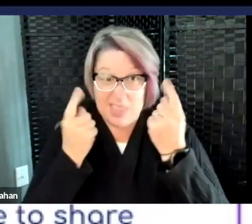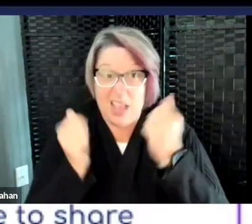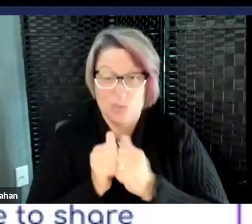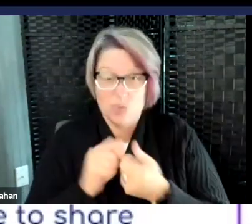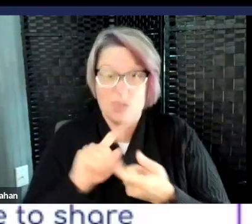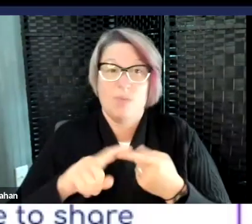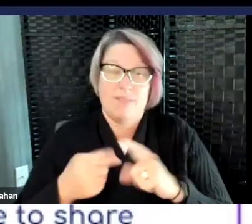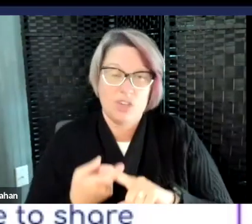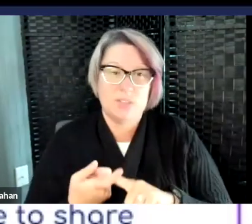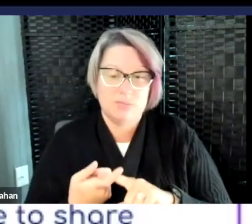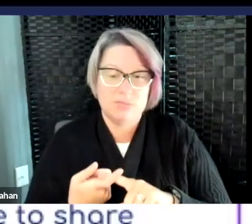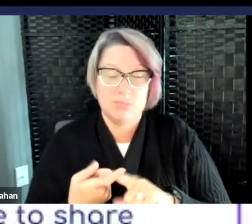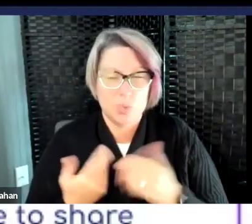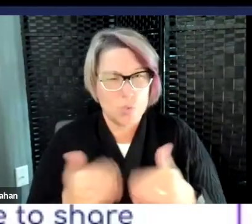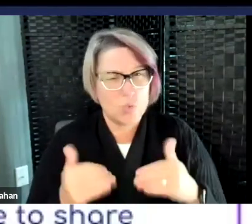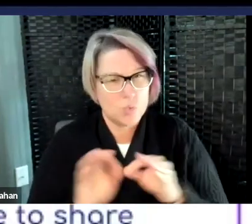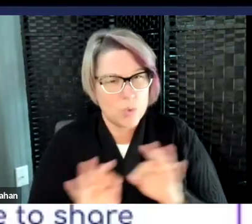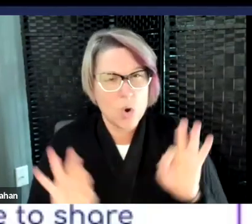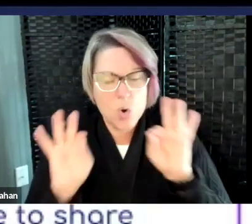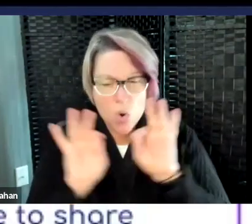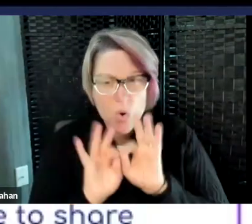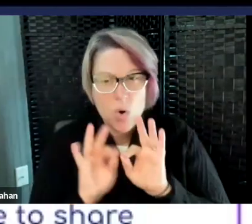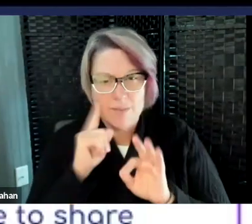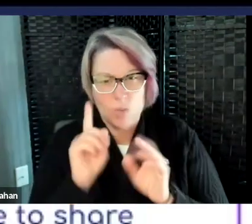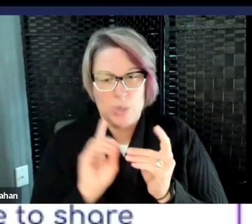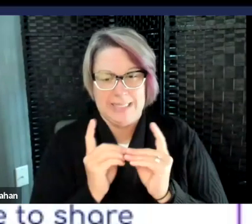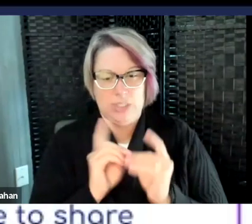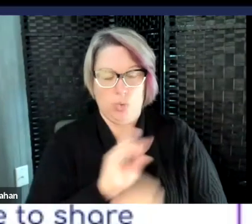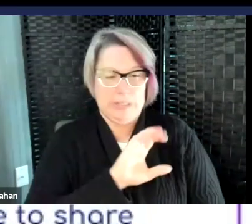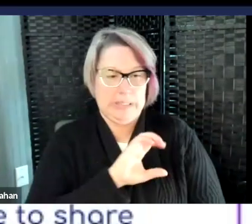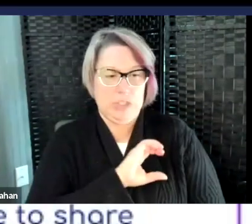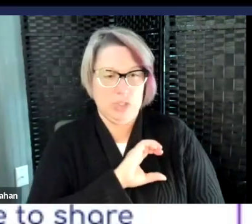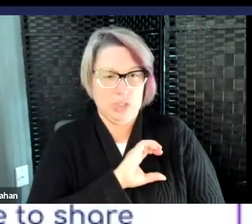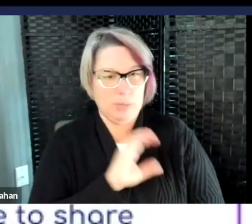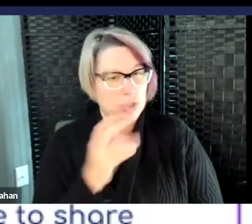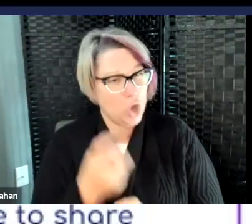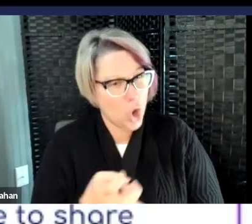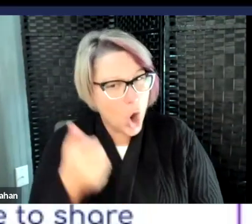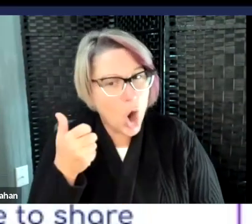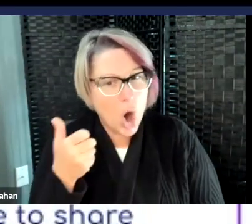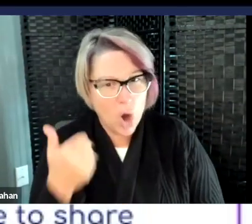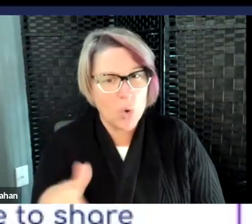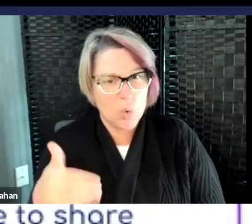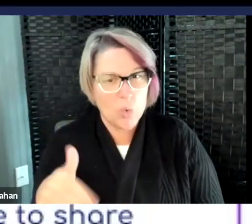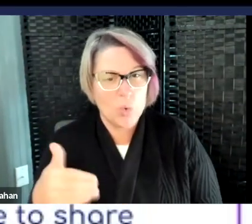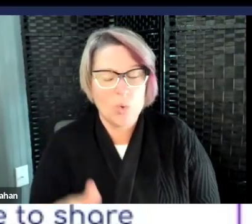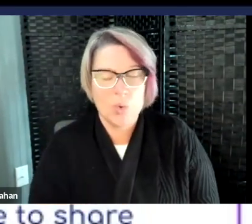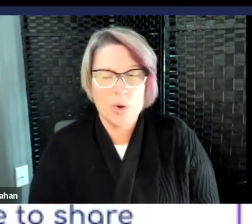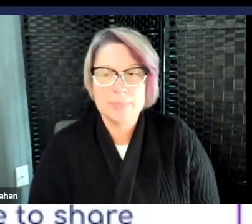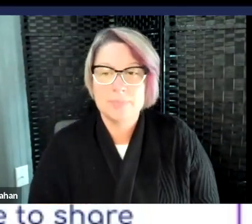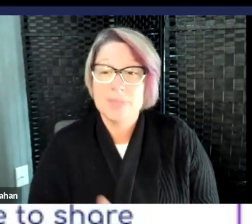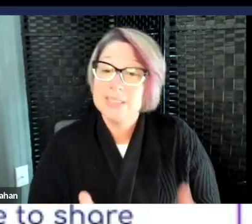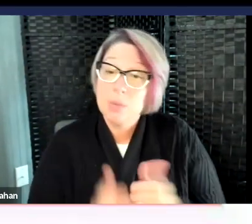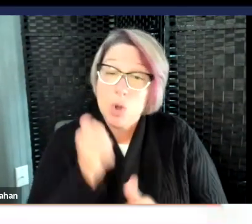friends. Really important when we talk about digital citizenship. It's the hardest thing when it comes to digital citizenship, and it's the most